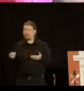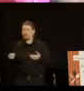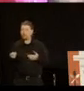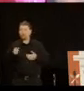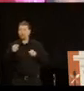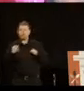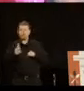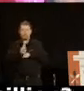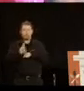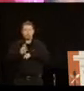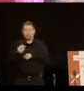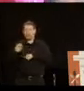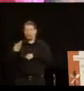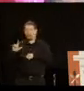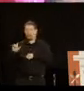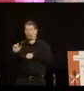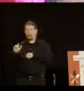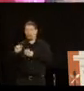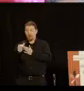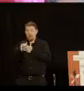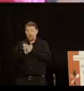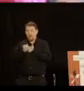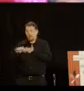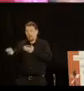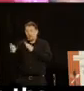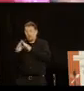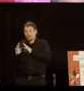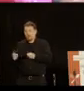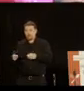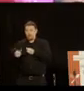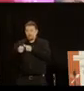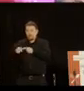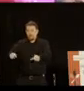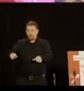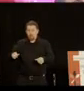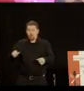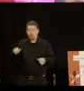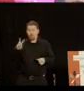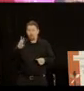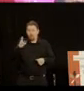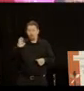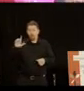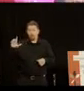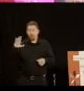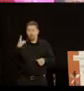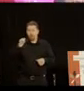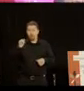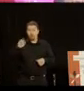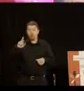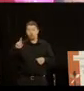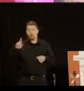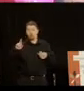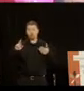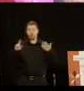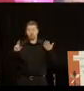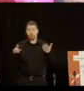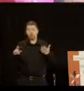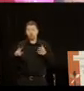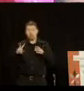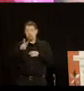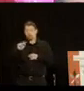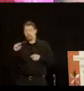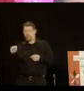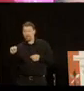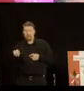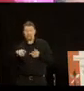account to purchase a home, to put a down payment on a wheelchair-accessible van, or maybe just to go out to eat.